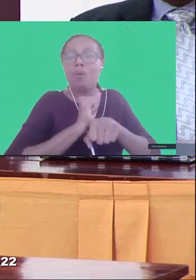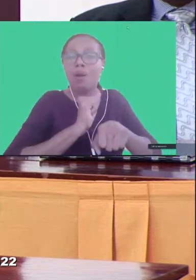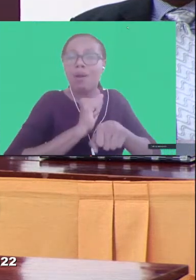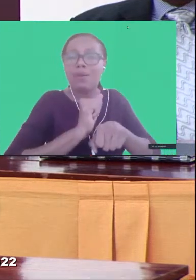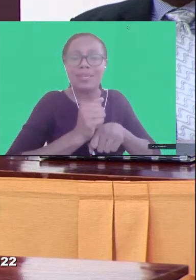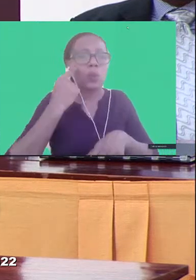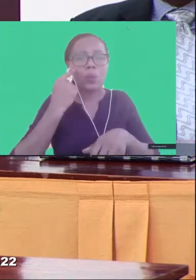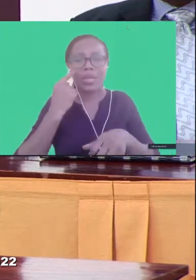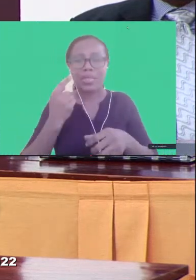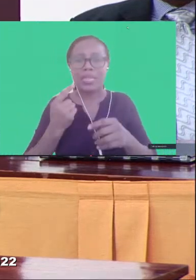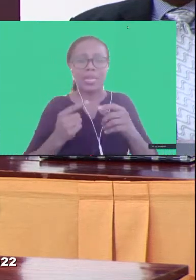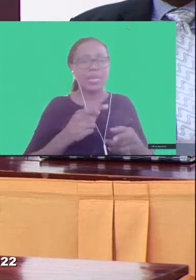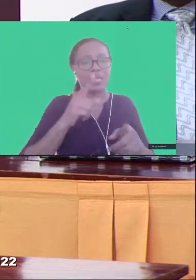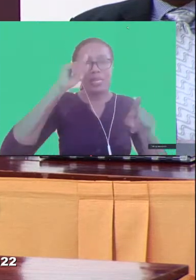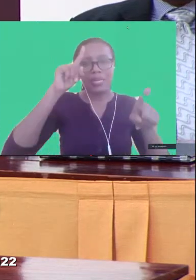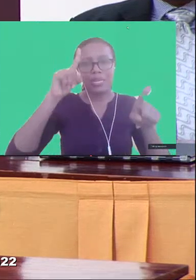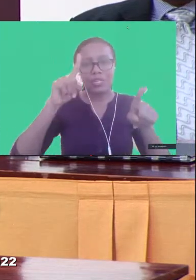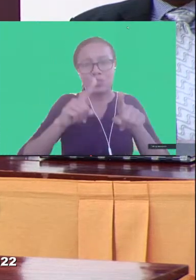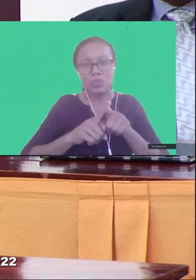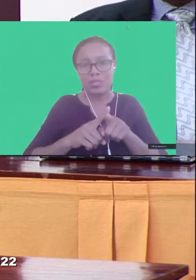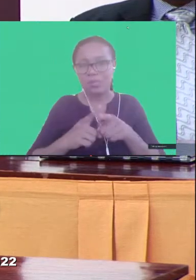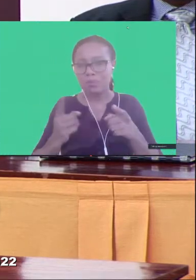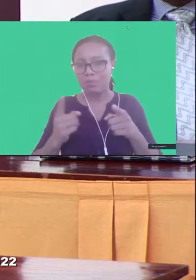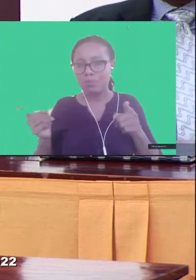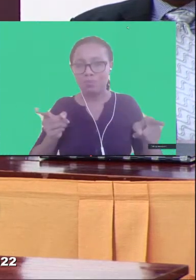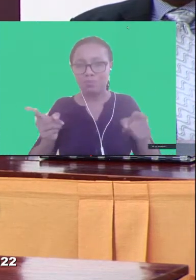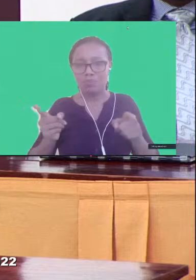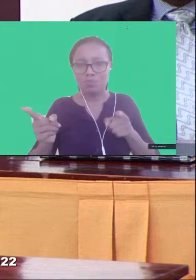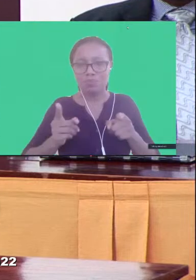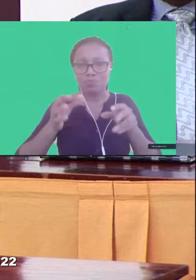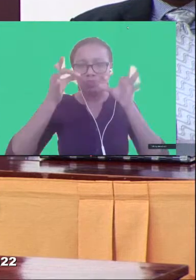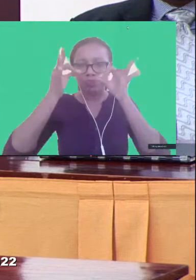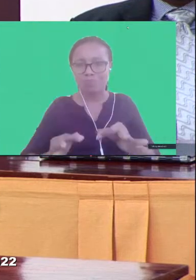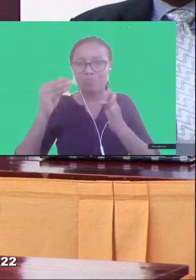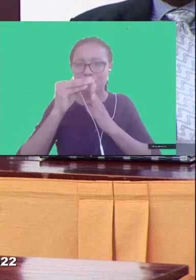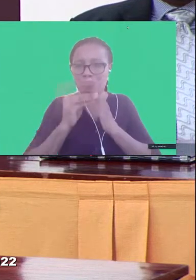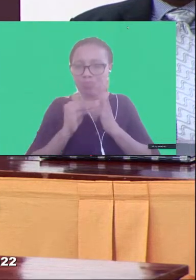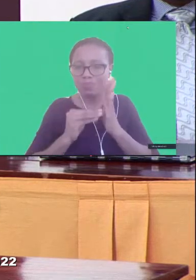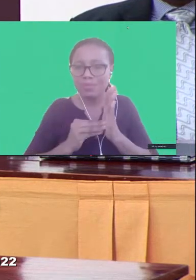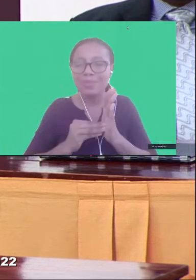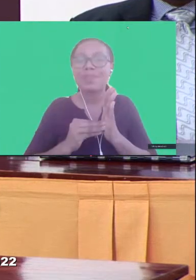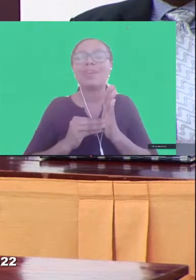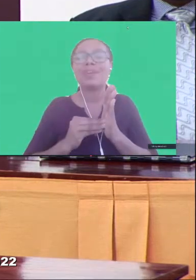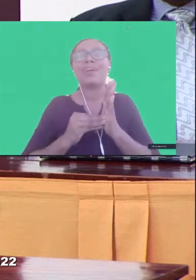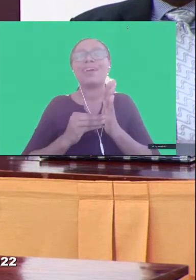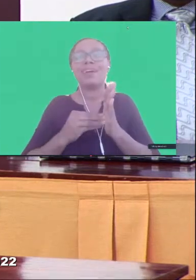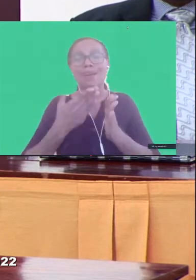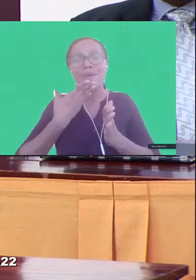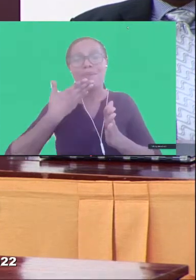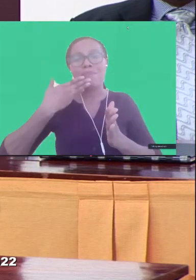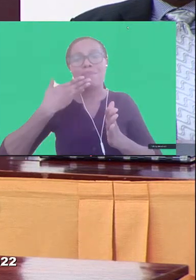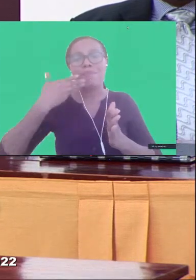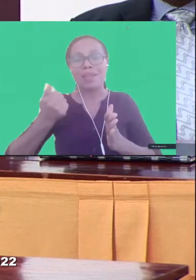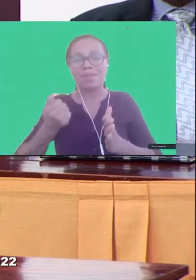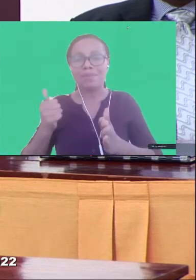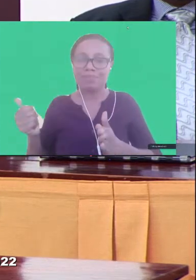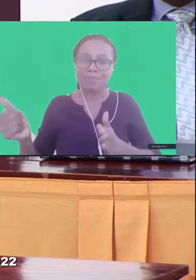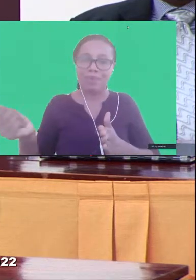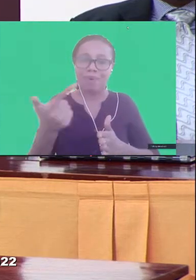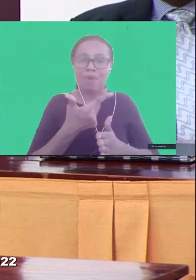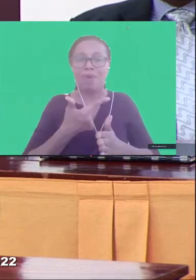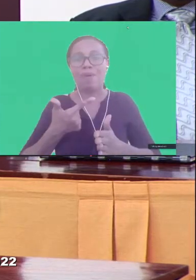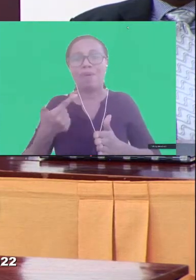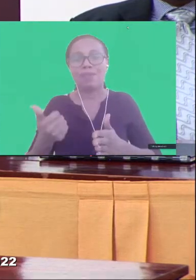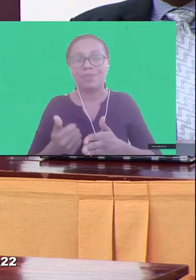gas exploration as we move forward. So that work is expected to also move forward in this year as well. So I hope